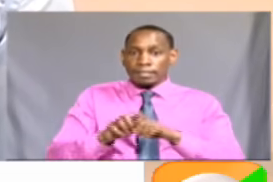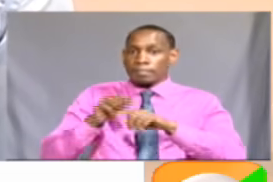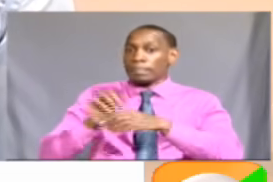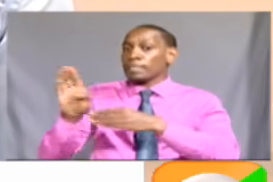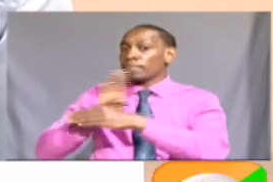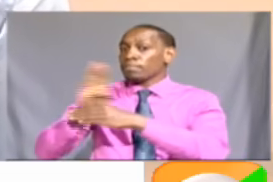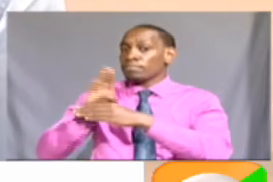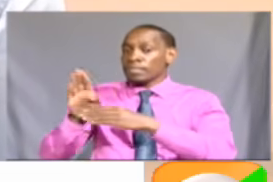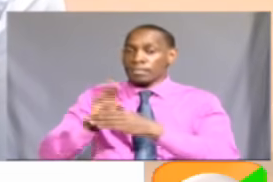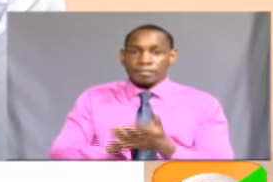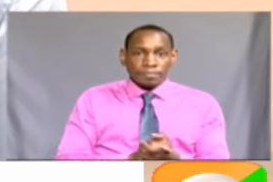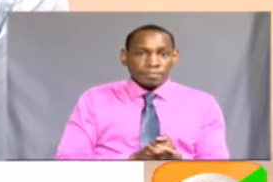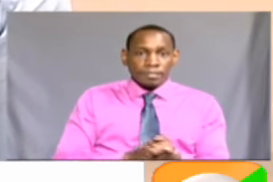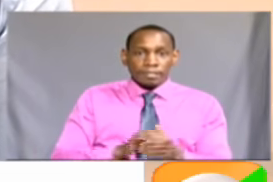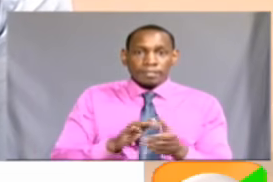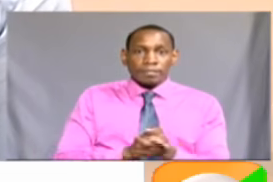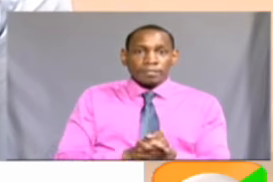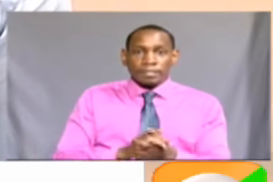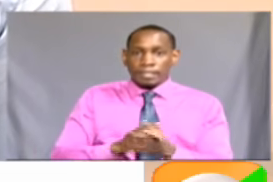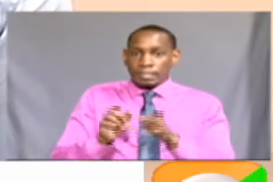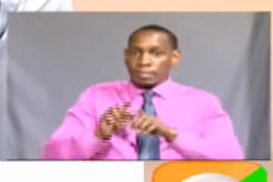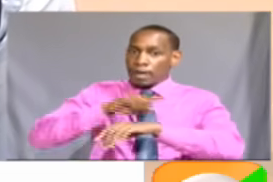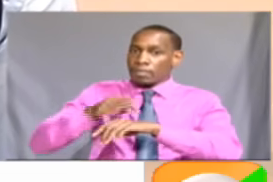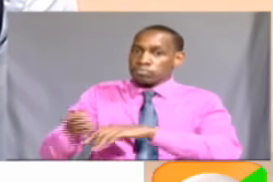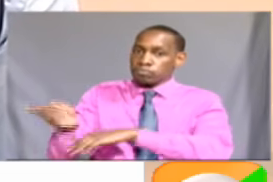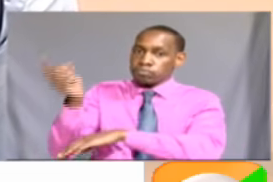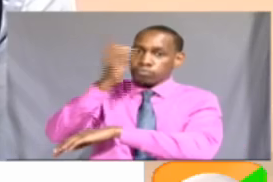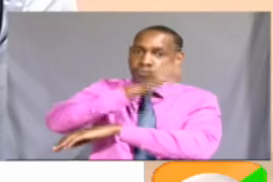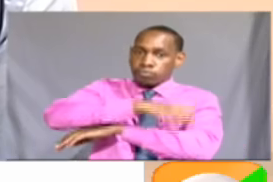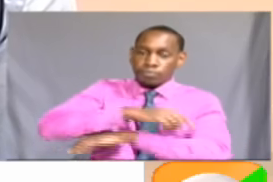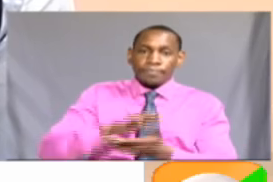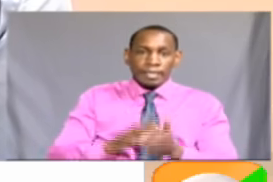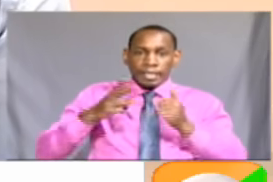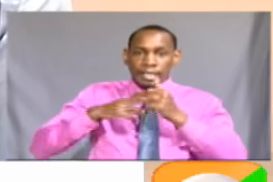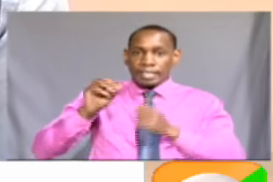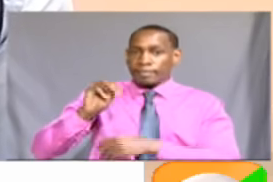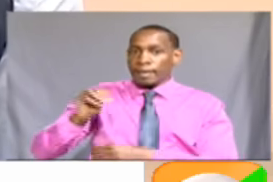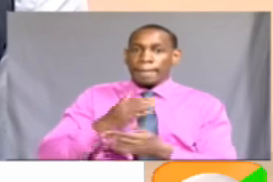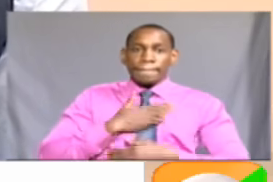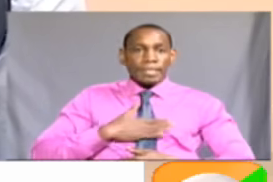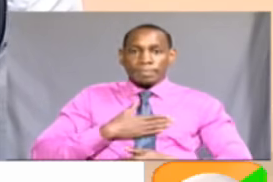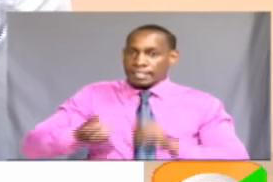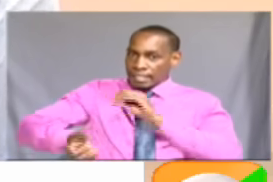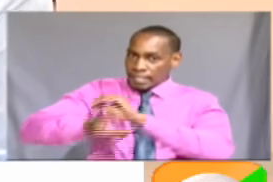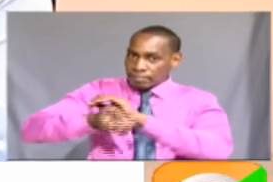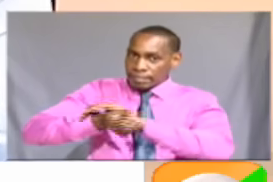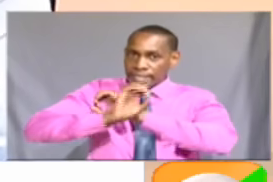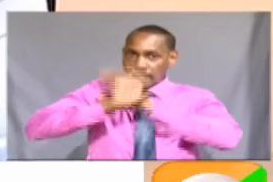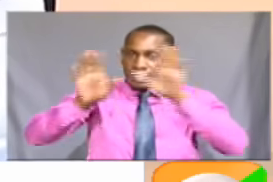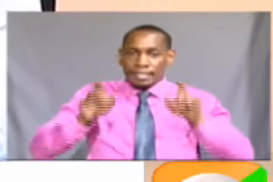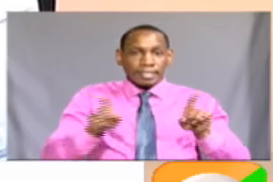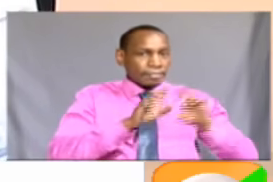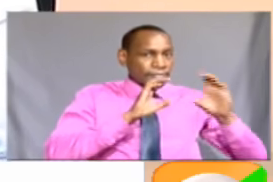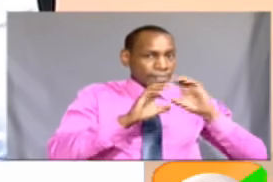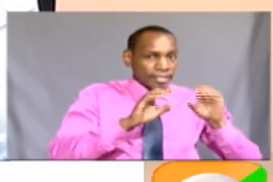time. And they during prime time and across yeah. the hours. So, 70 million, please state that clearly. Yeah. And the